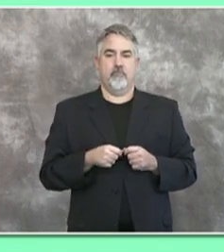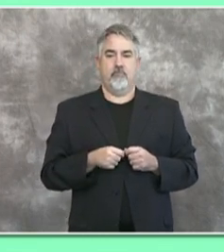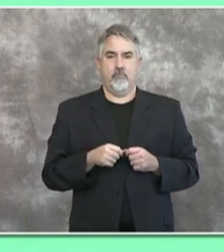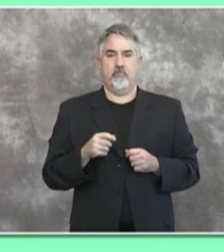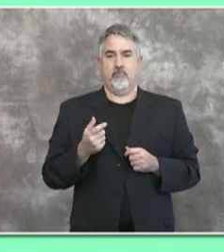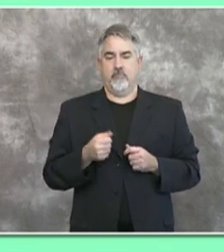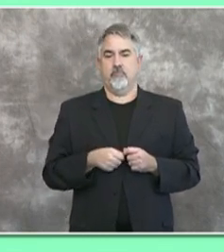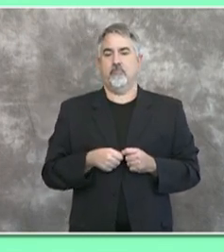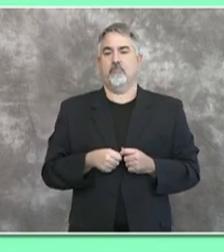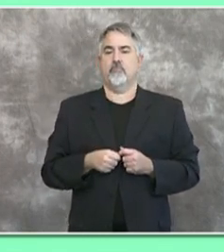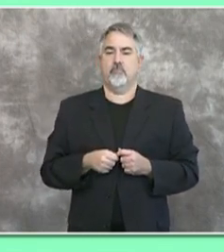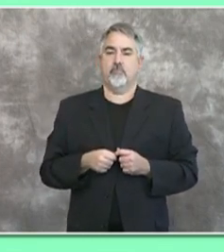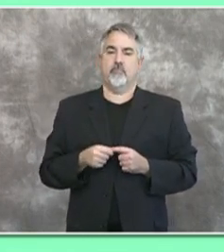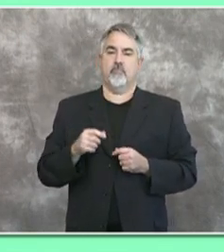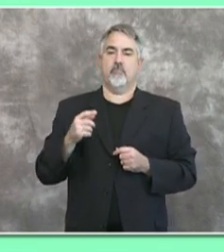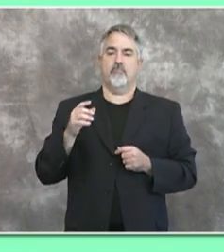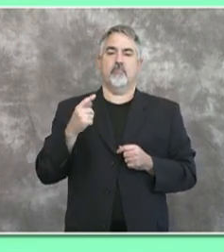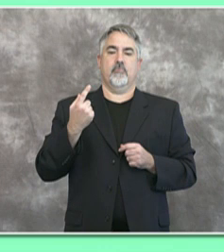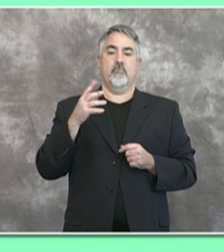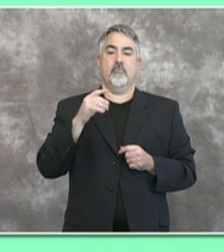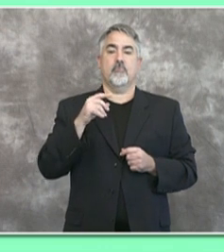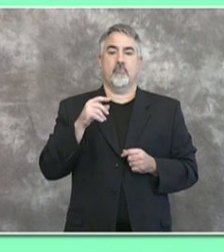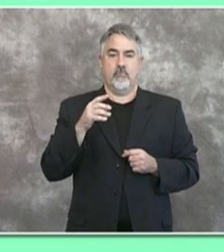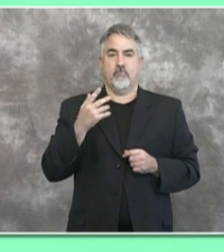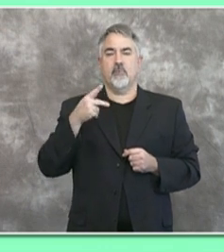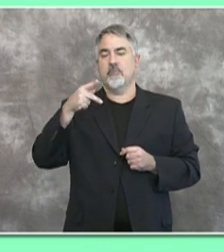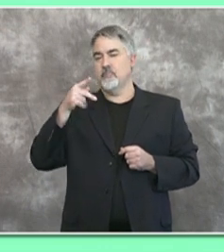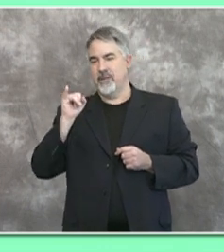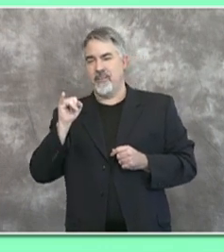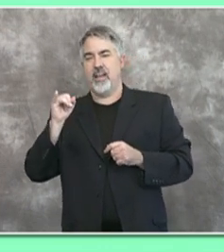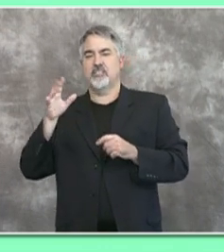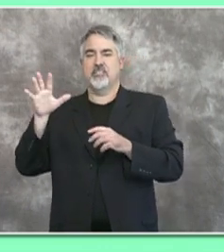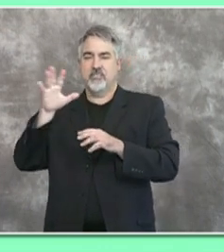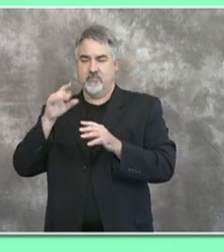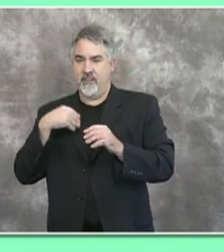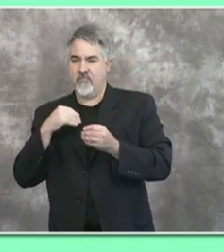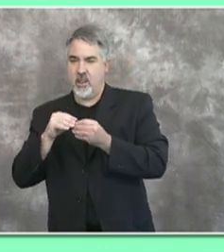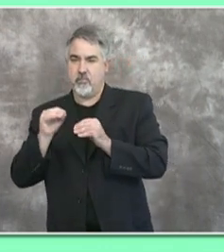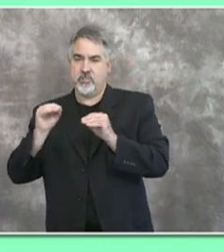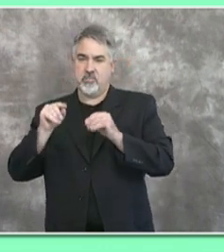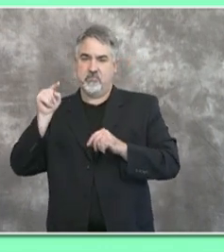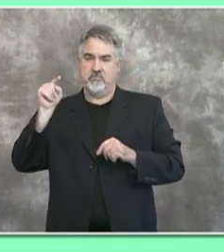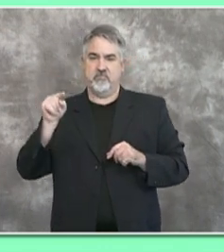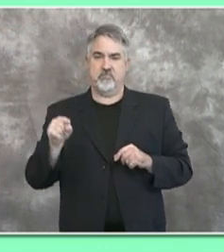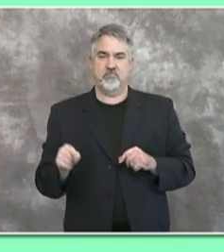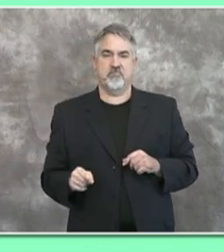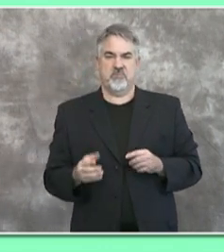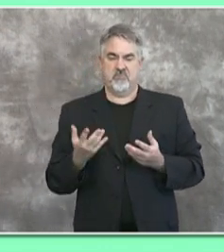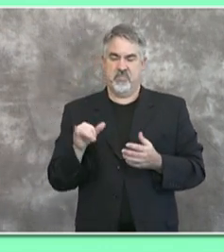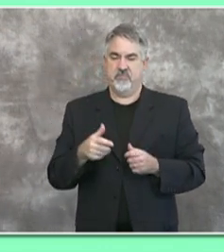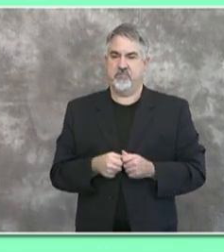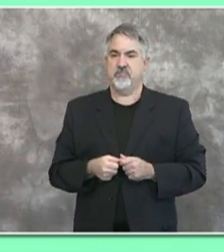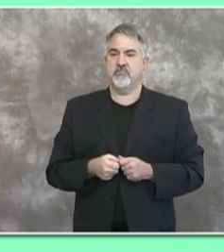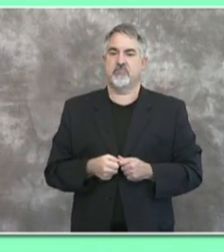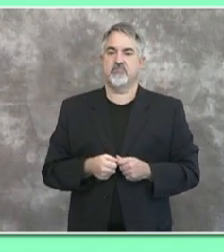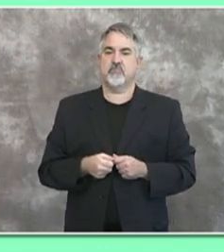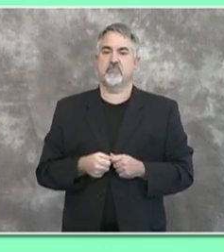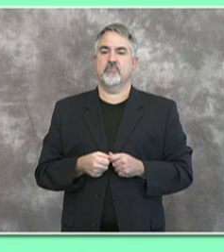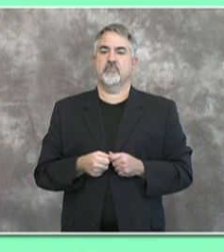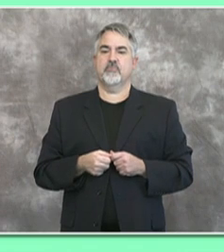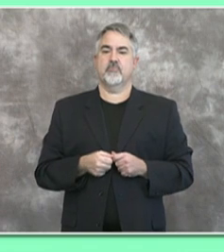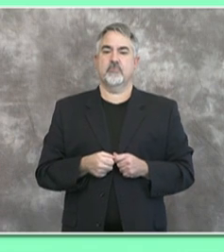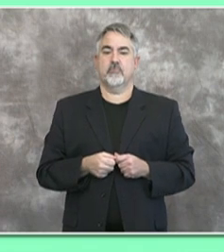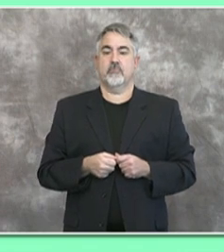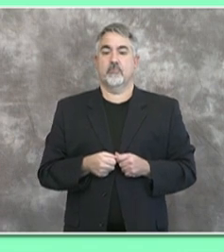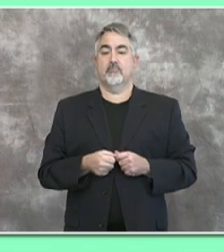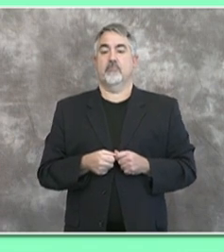Pacific Islander, and 1 or 1% is of multiple races. Again, 4 of the 102 deaths had unknown